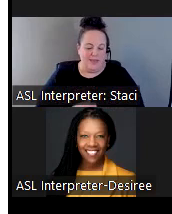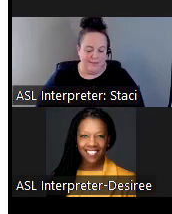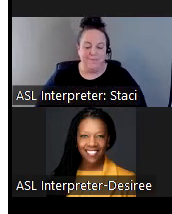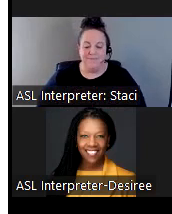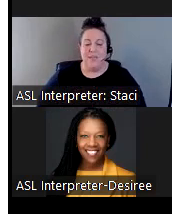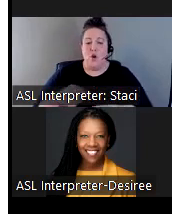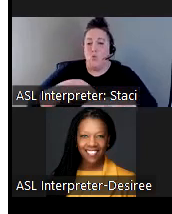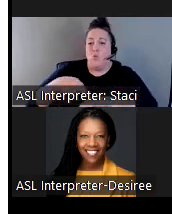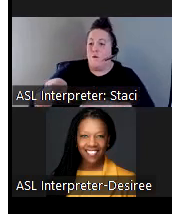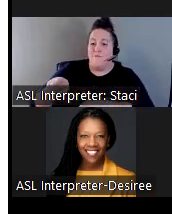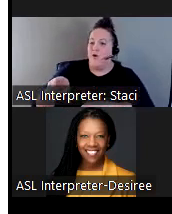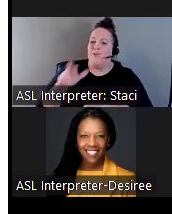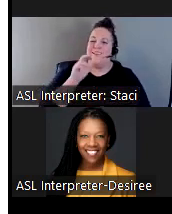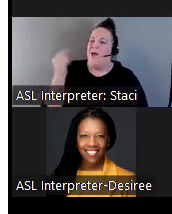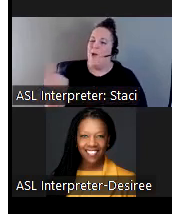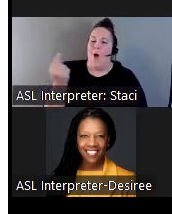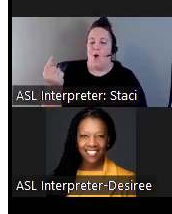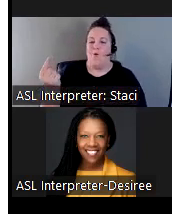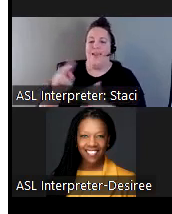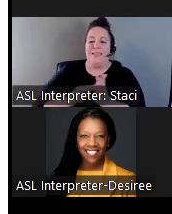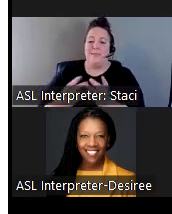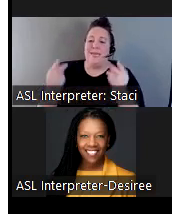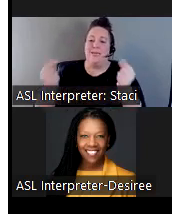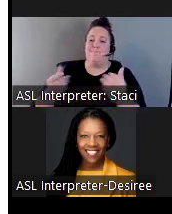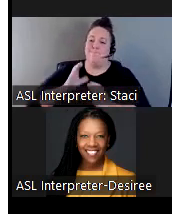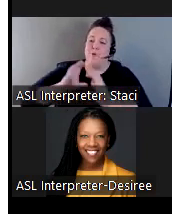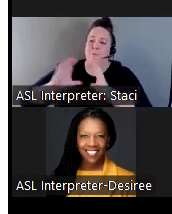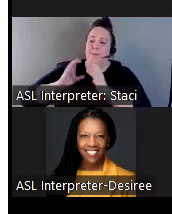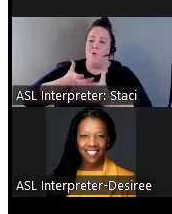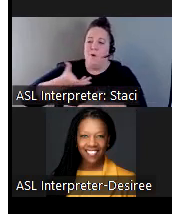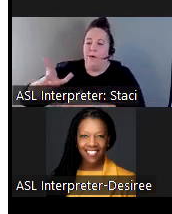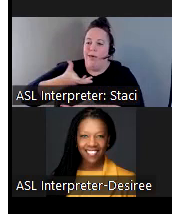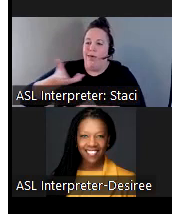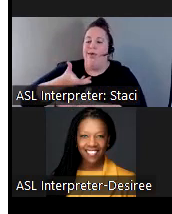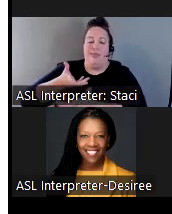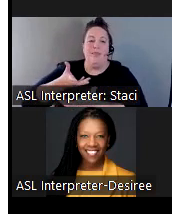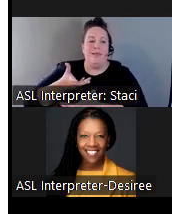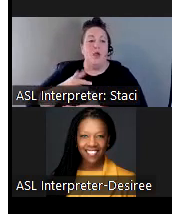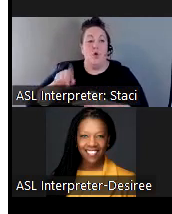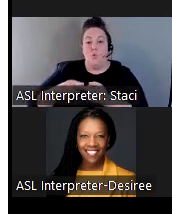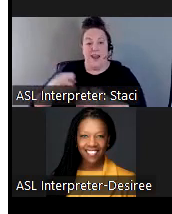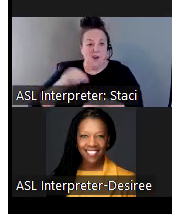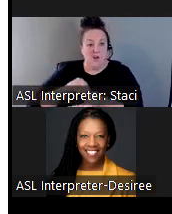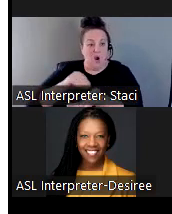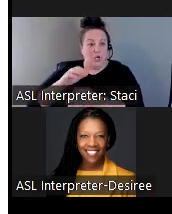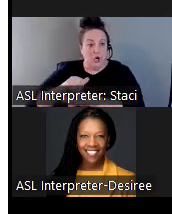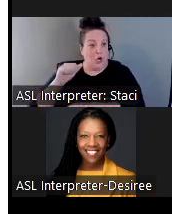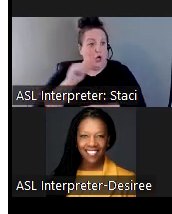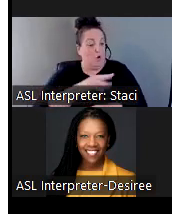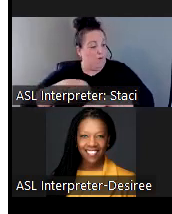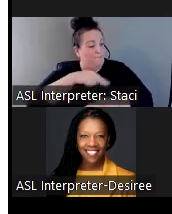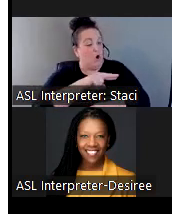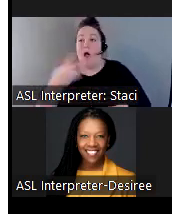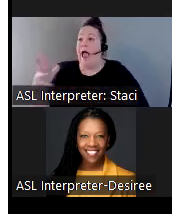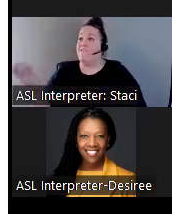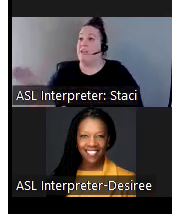Referrals don't always result in reciprocal communication. And that's something we hear from our providers who do make referrals, that I pass that information on, I've